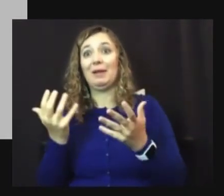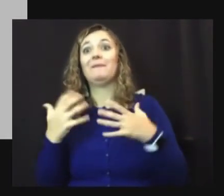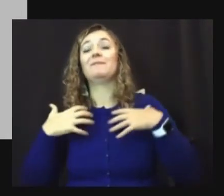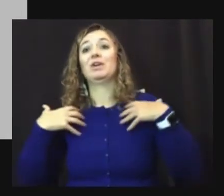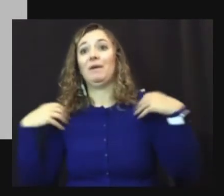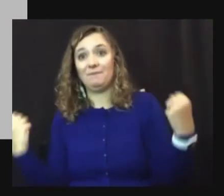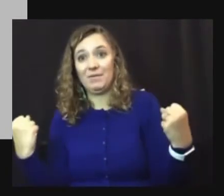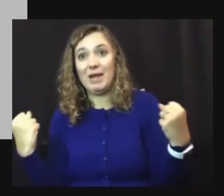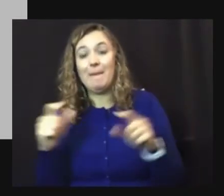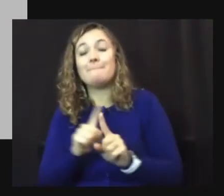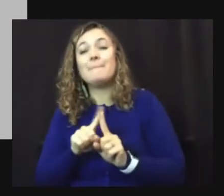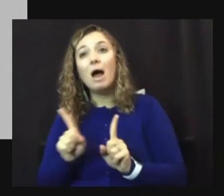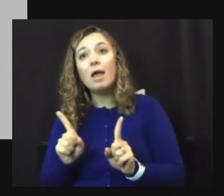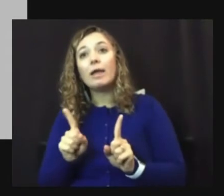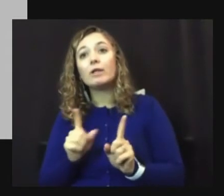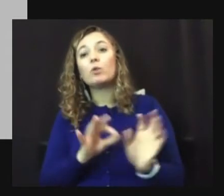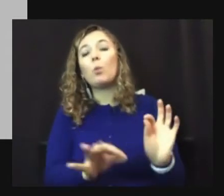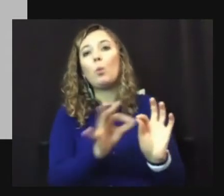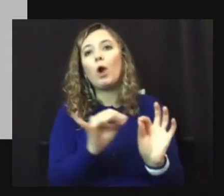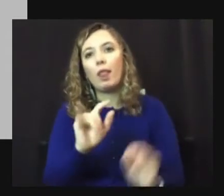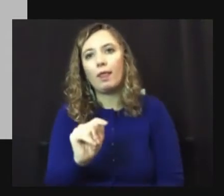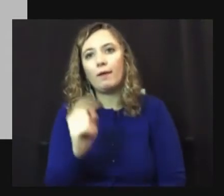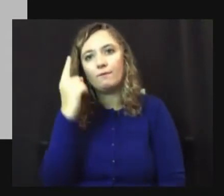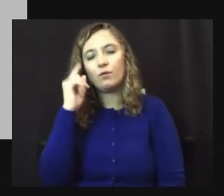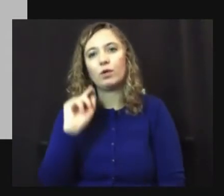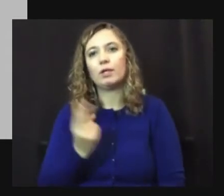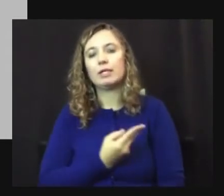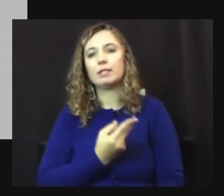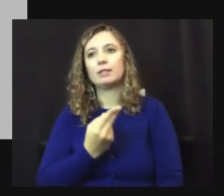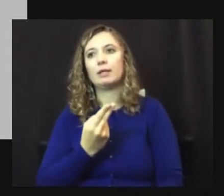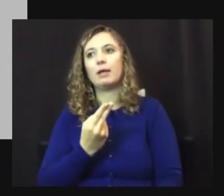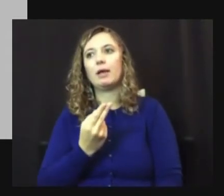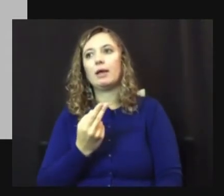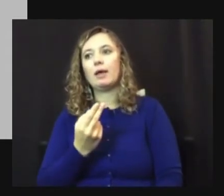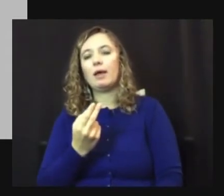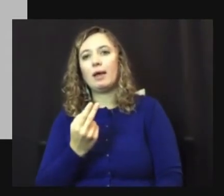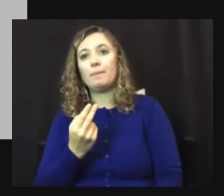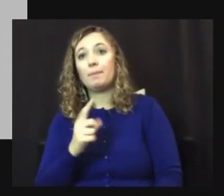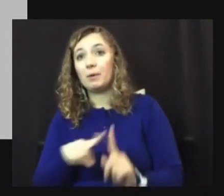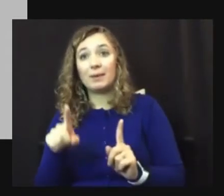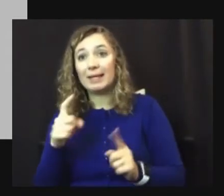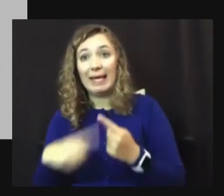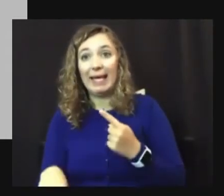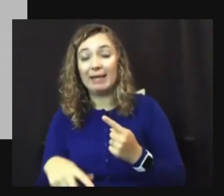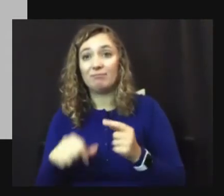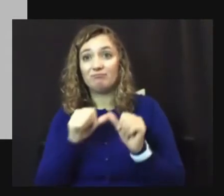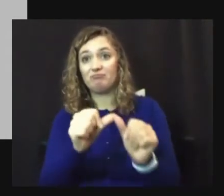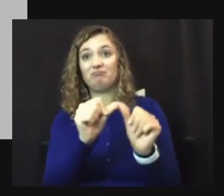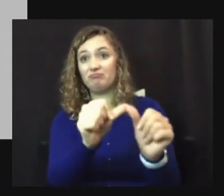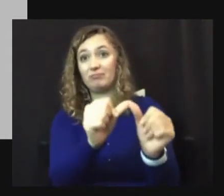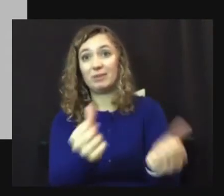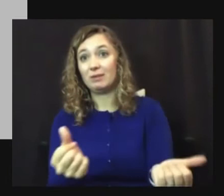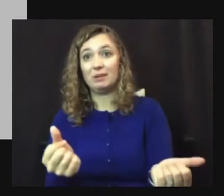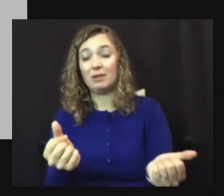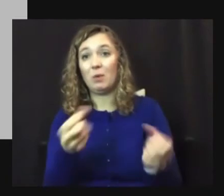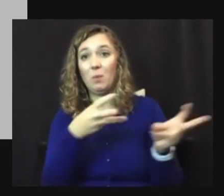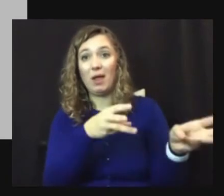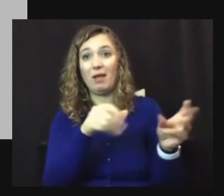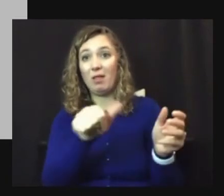But it's worth it to us. We have the autonomy to do that, but we can't sustain this pace the way everyone else